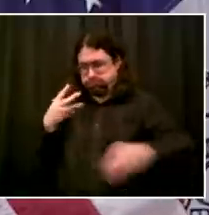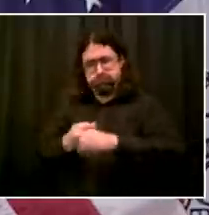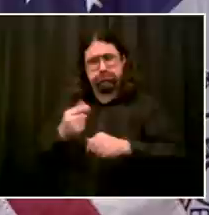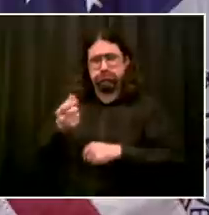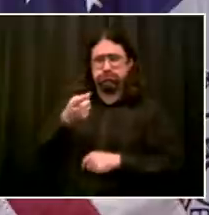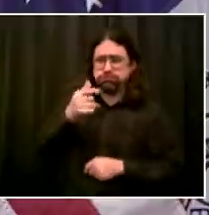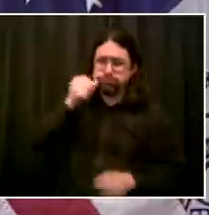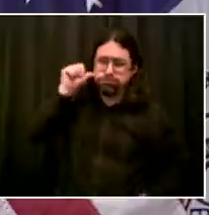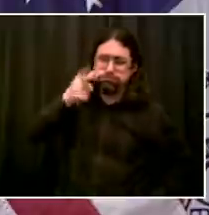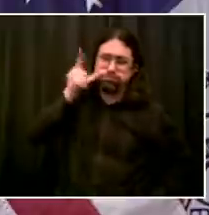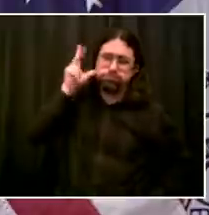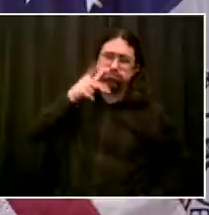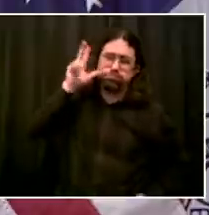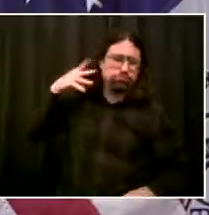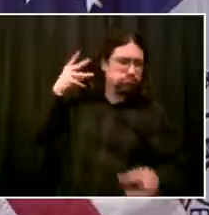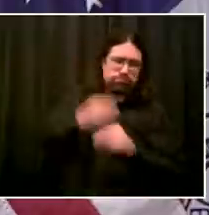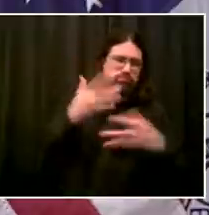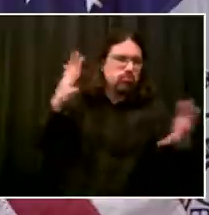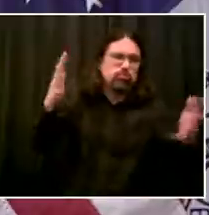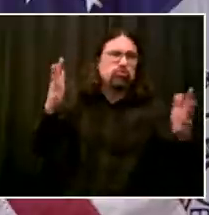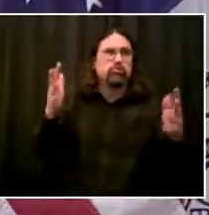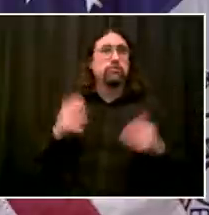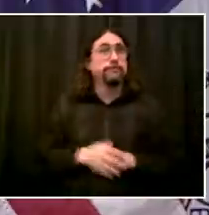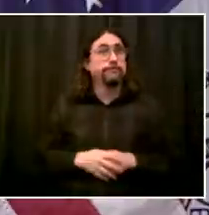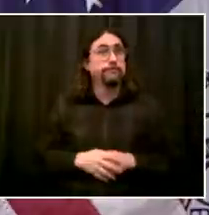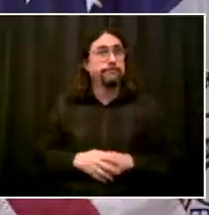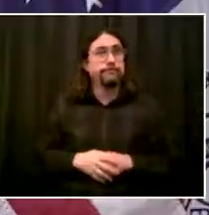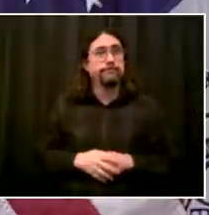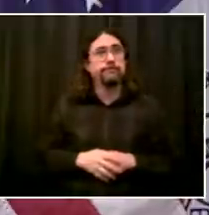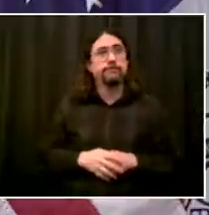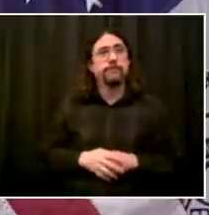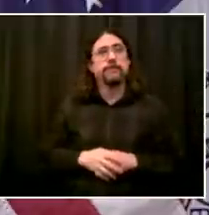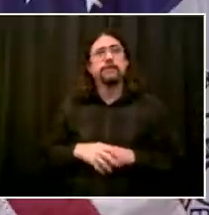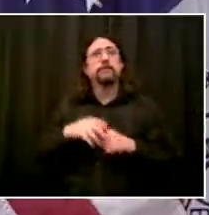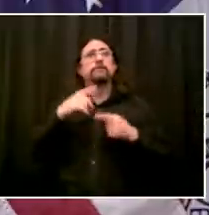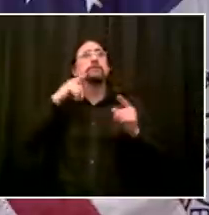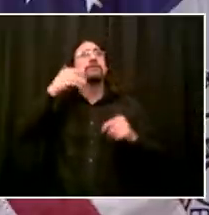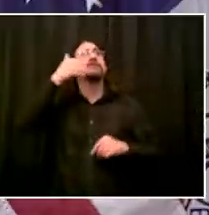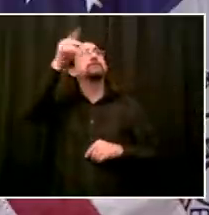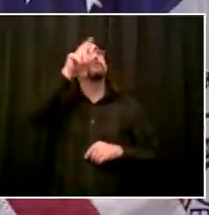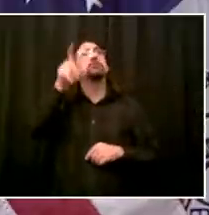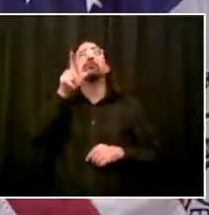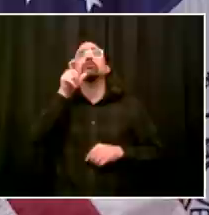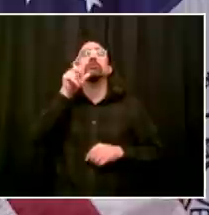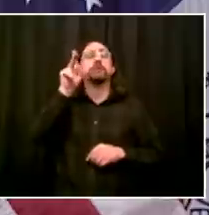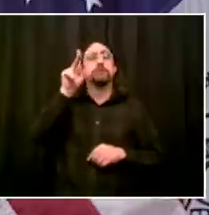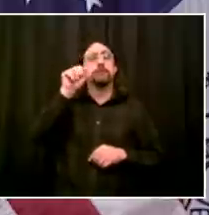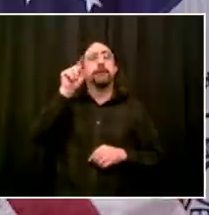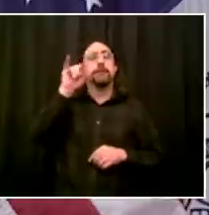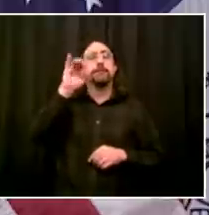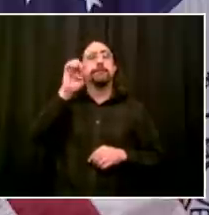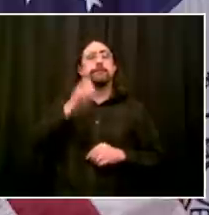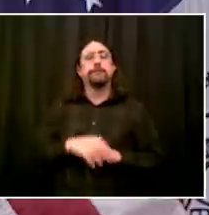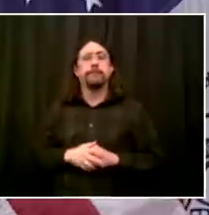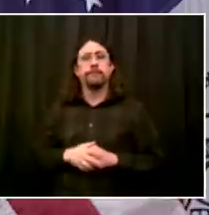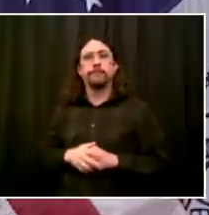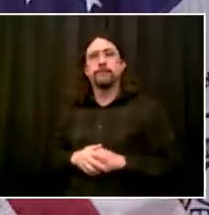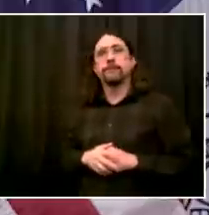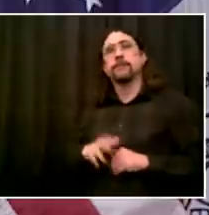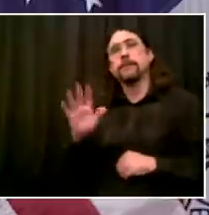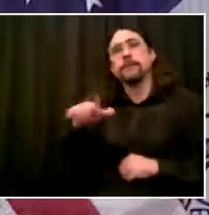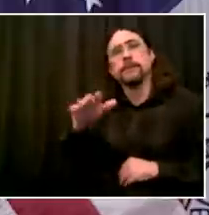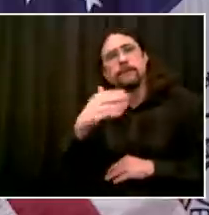morning, Mr. Mayor and everybody. I'm curious if you could expand and explain a little bit.